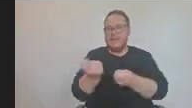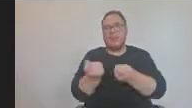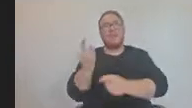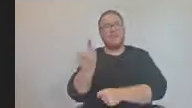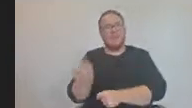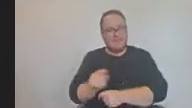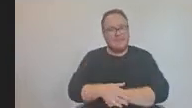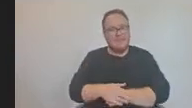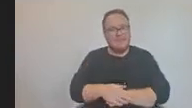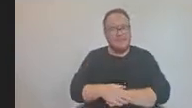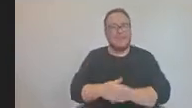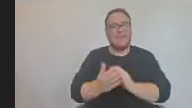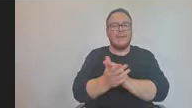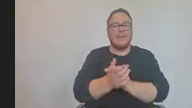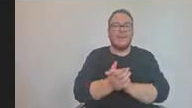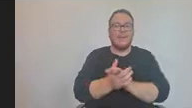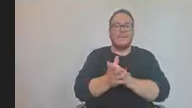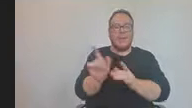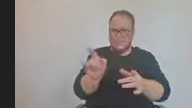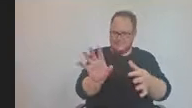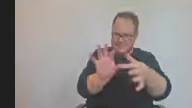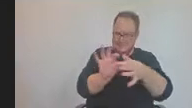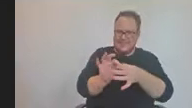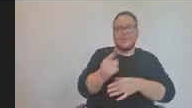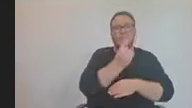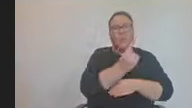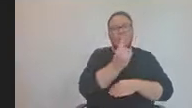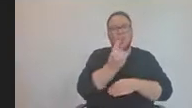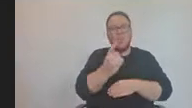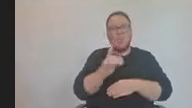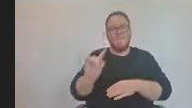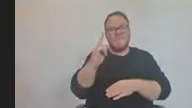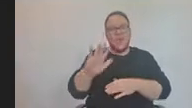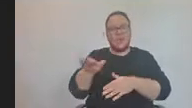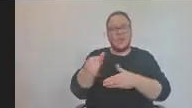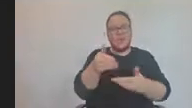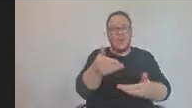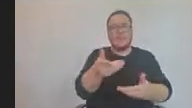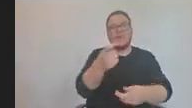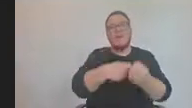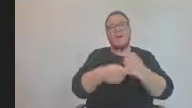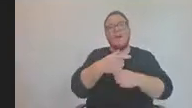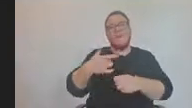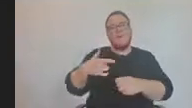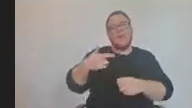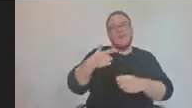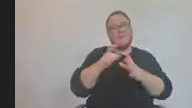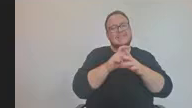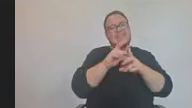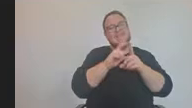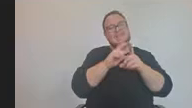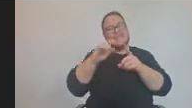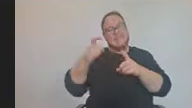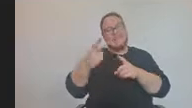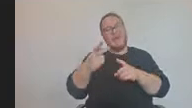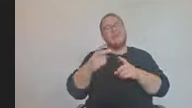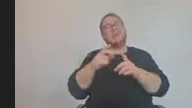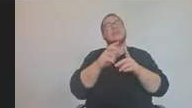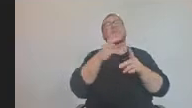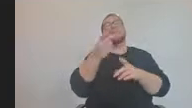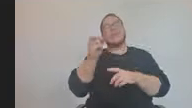Linked to that is the 111 First service, which went live in December 2020. And I'm really proud to say that we were